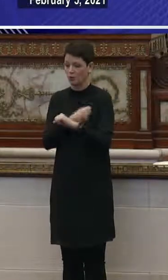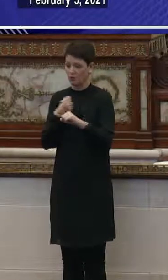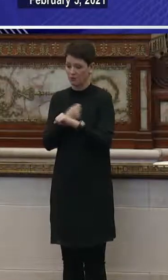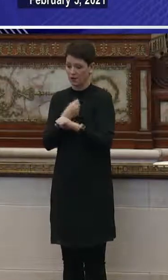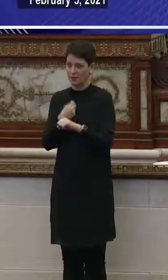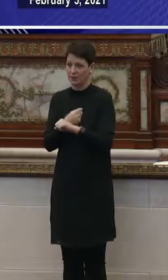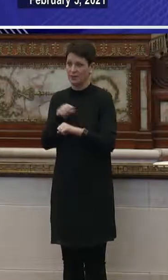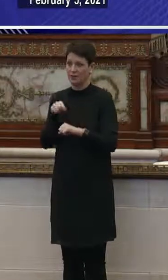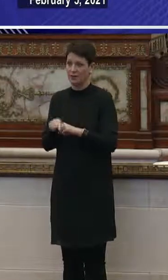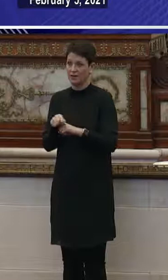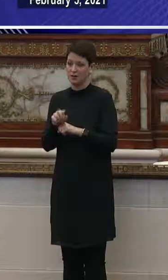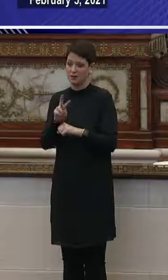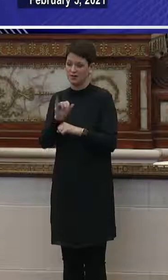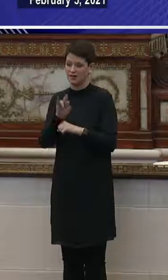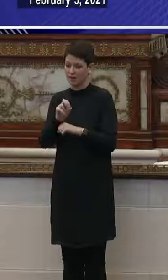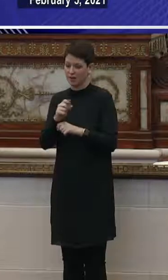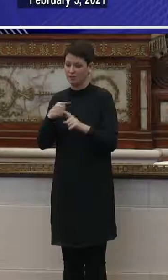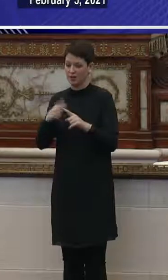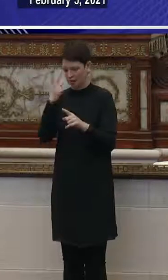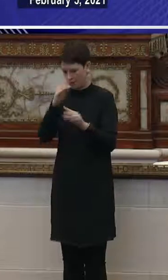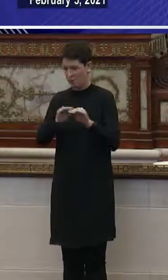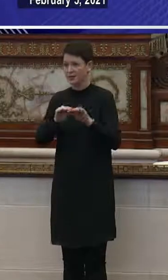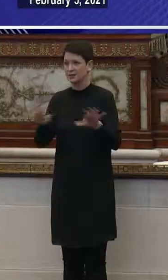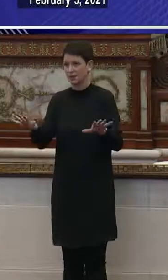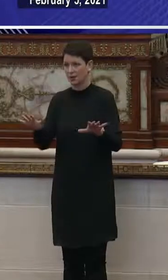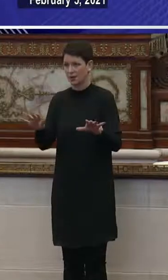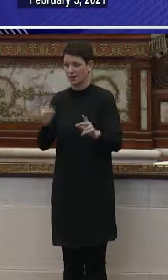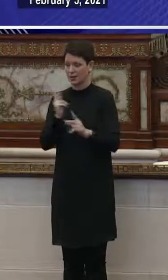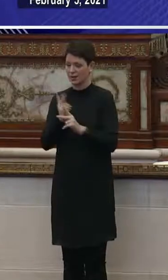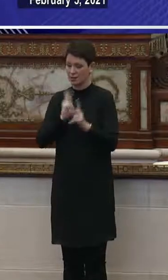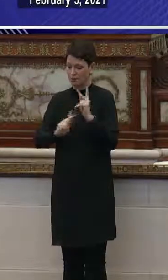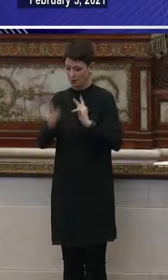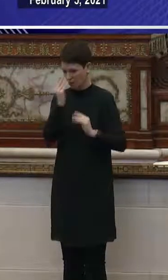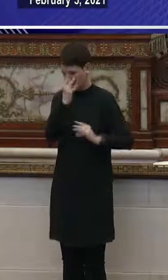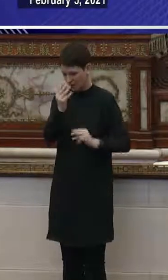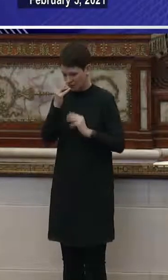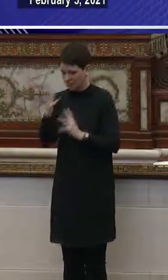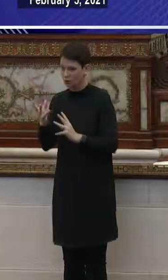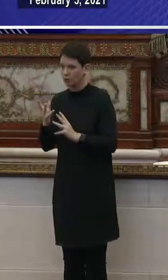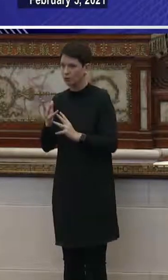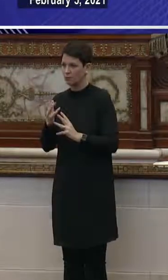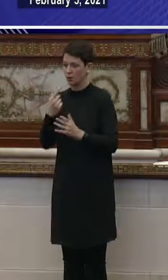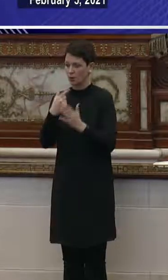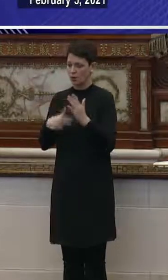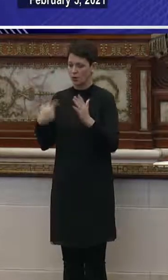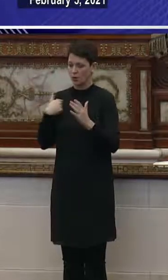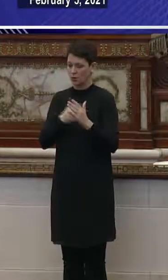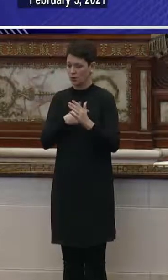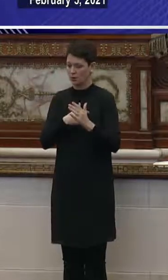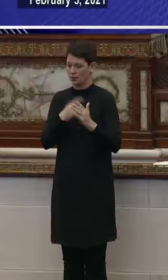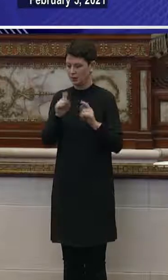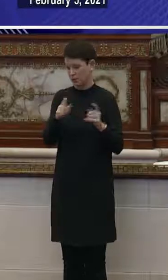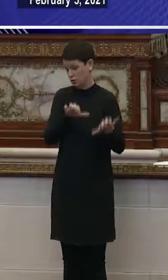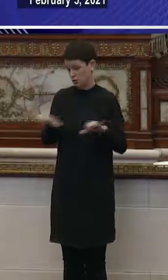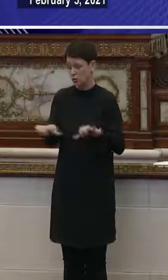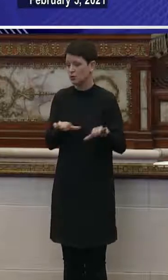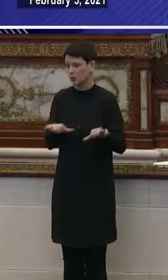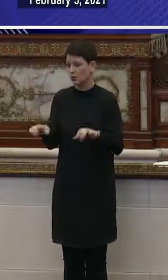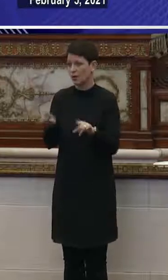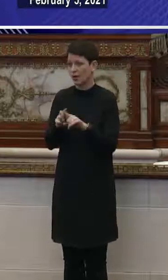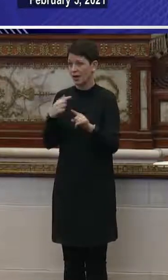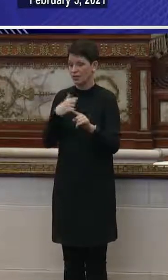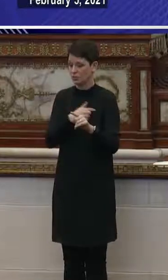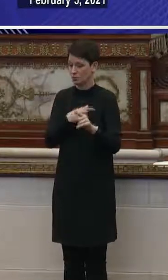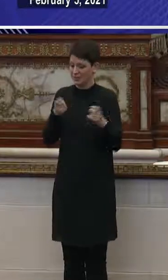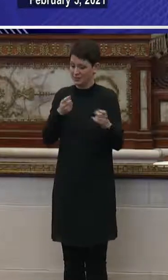this virus and pandemic, keeping people informed about what measures should occur as we deal